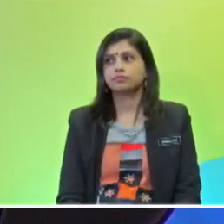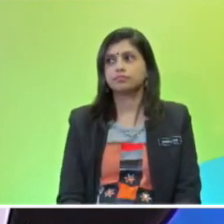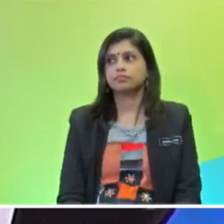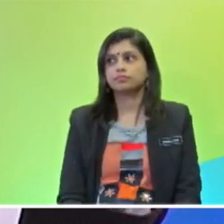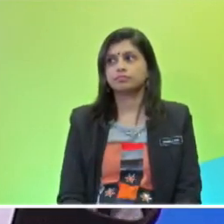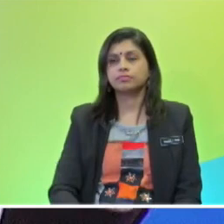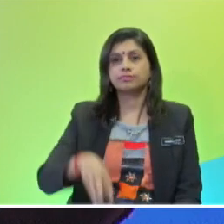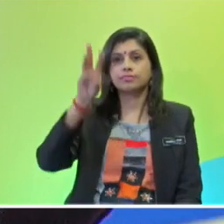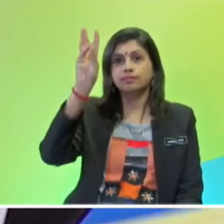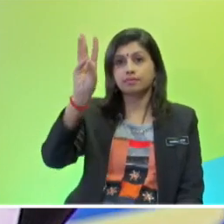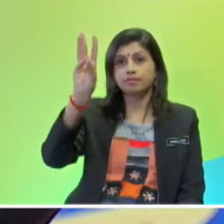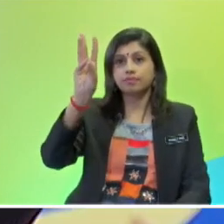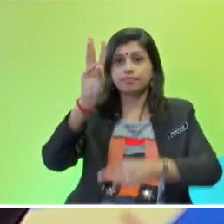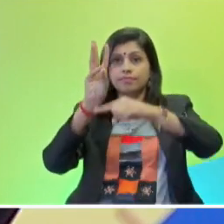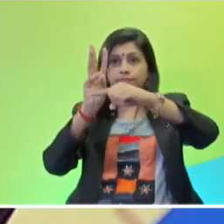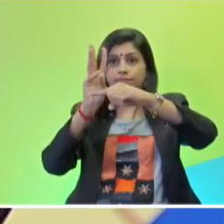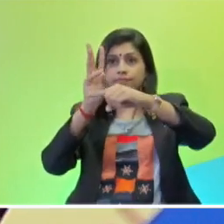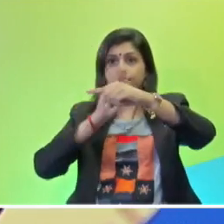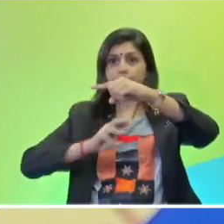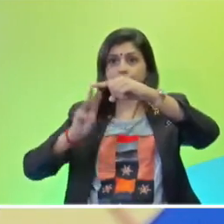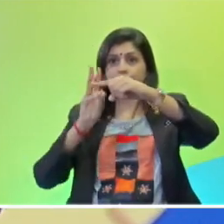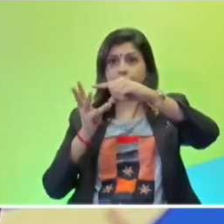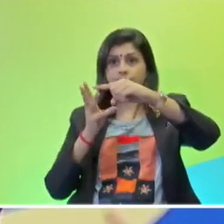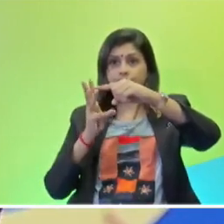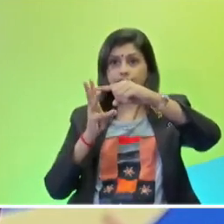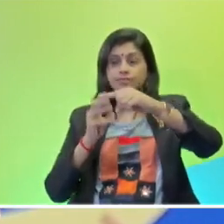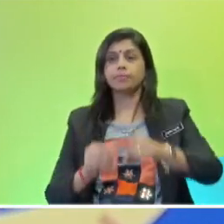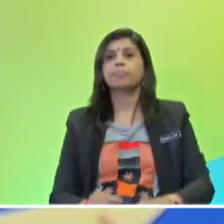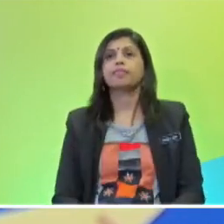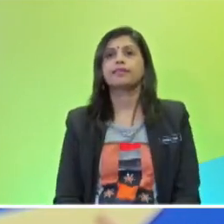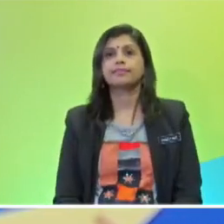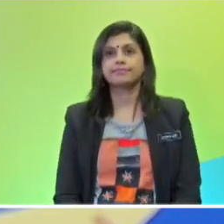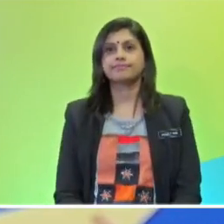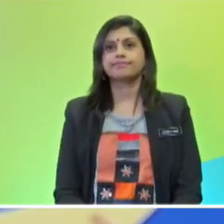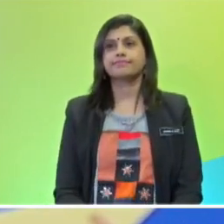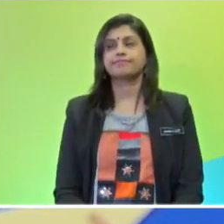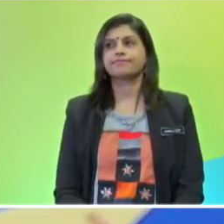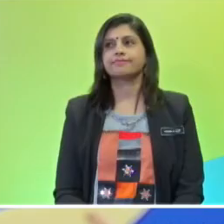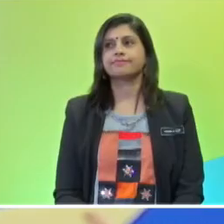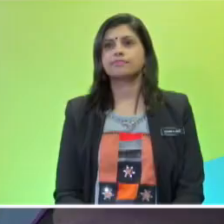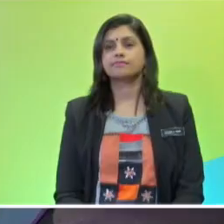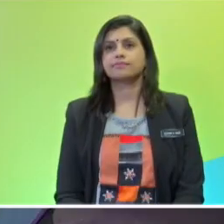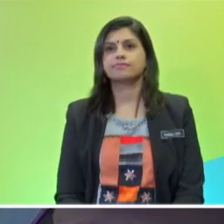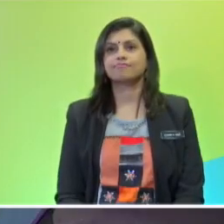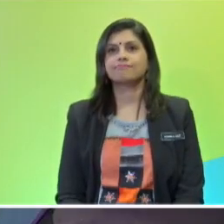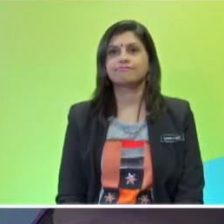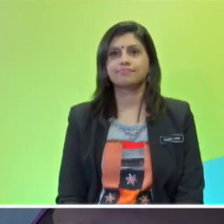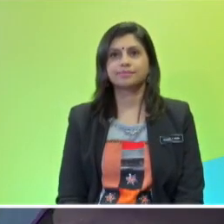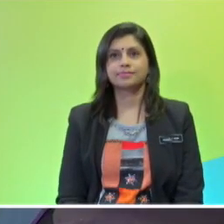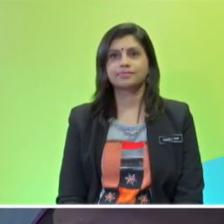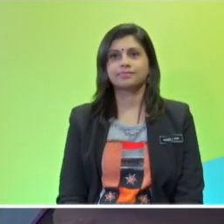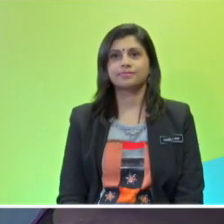So the answer? Is 6 over 16? 6 over 16? Yes.